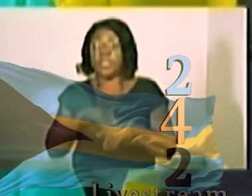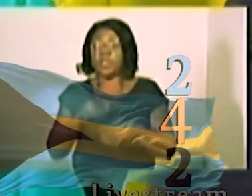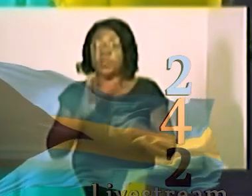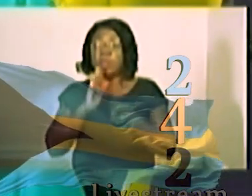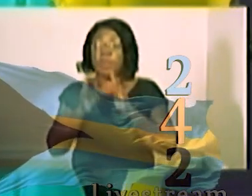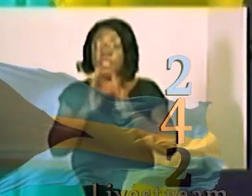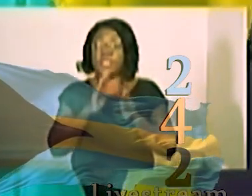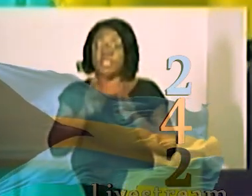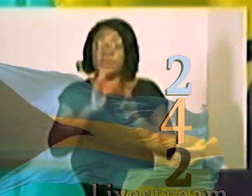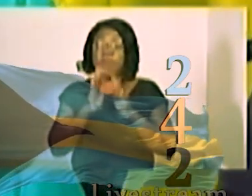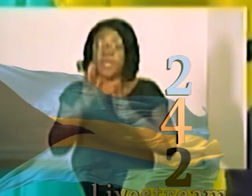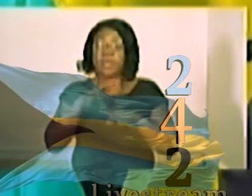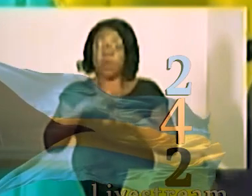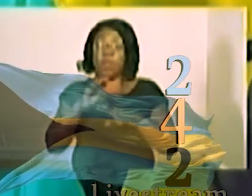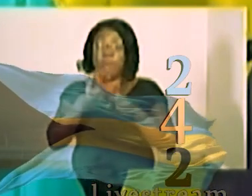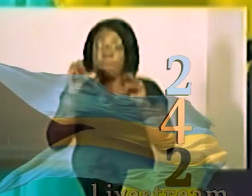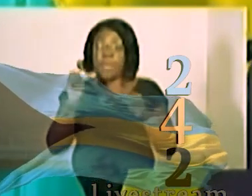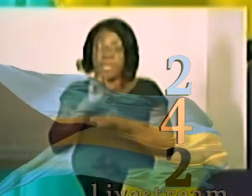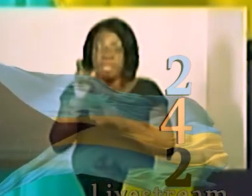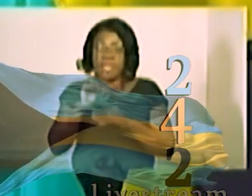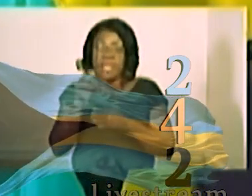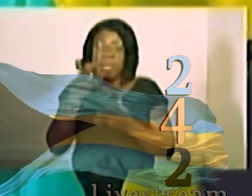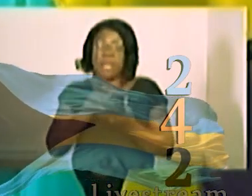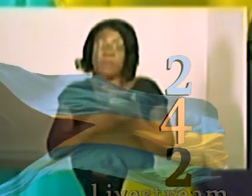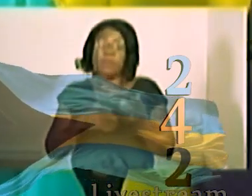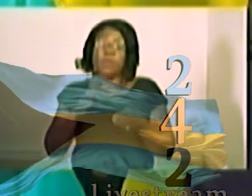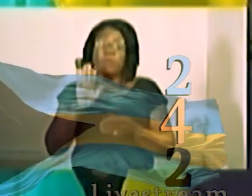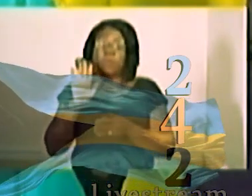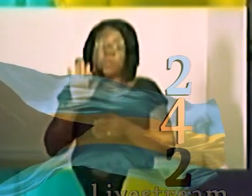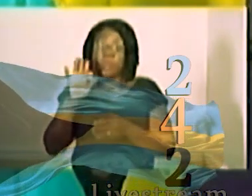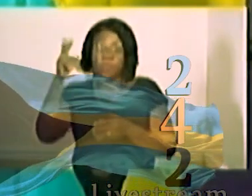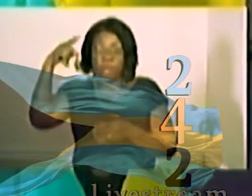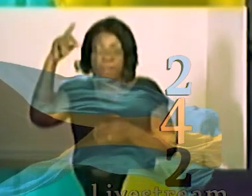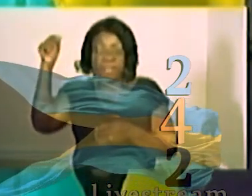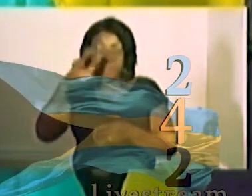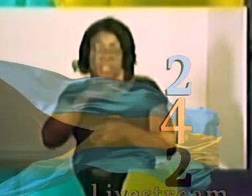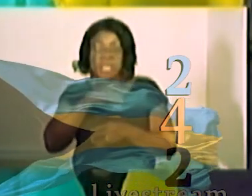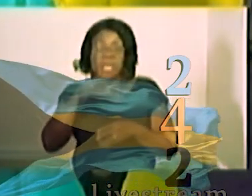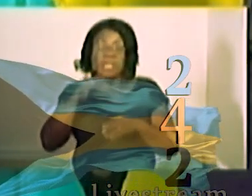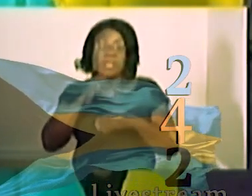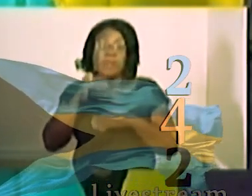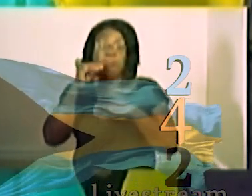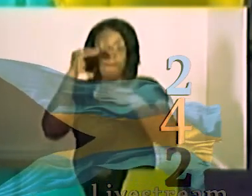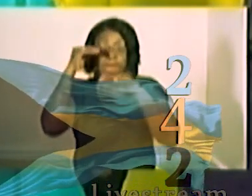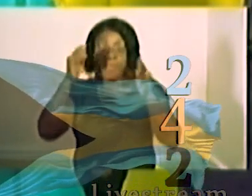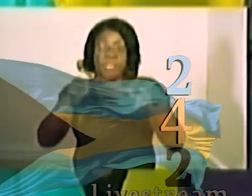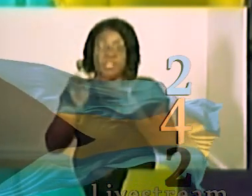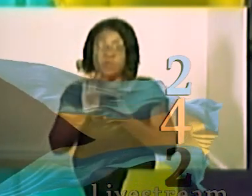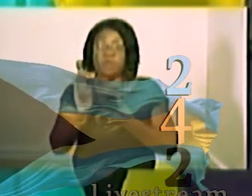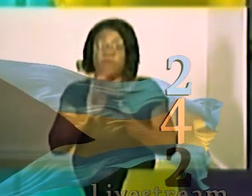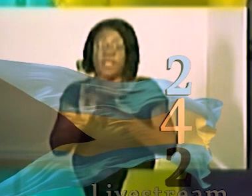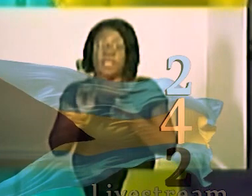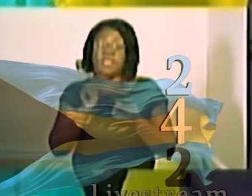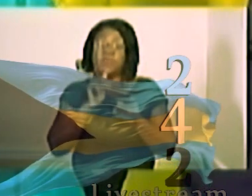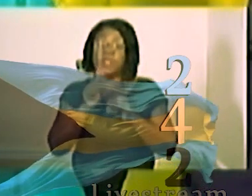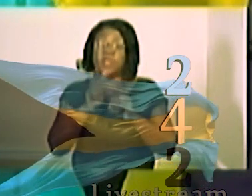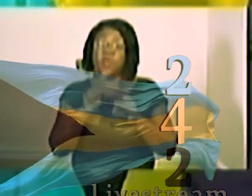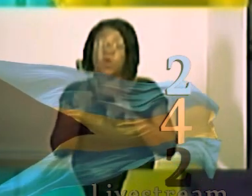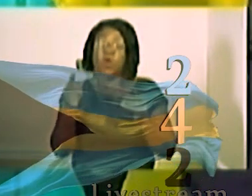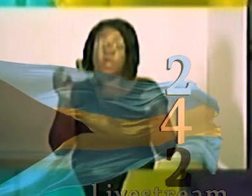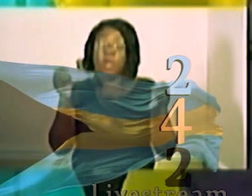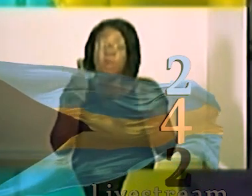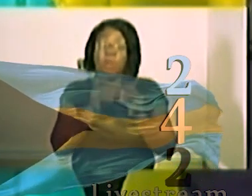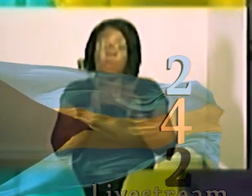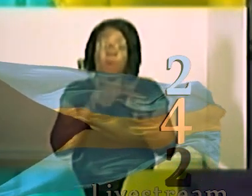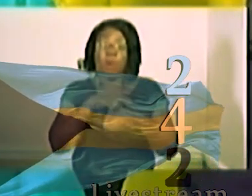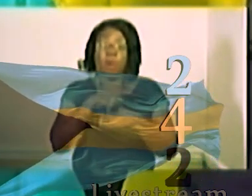Monday. And both myself and the Minister of Finance would elaborate on those matters. So I would not want to preempt him, nor